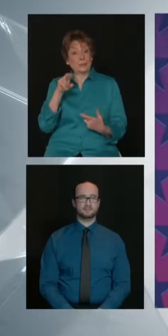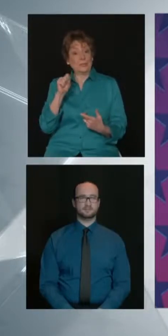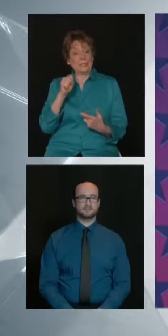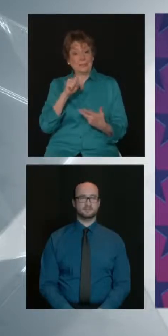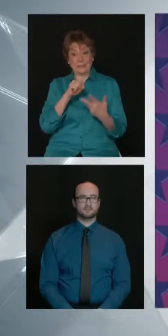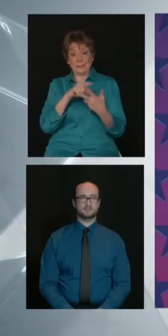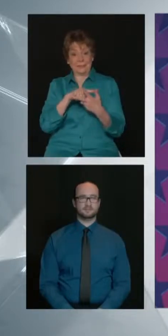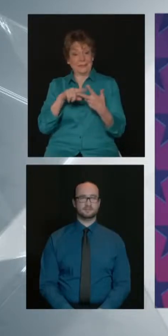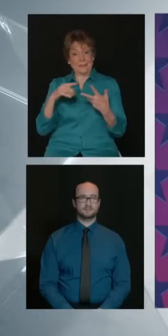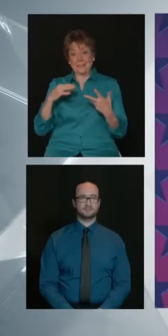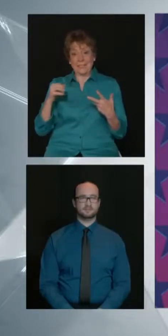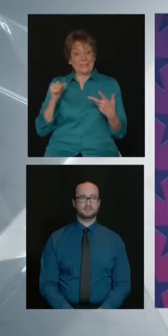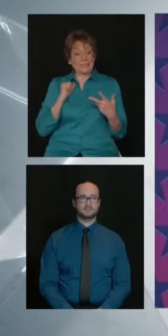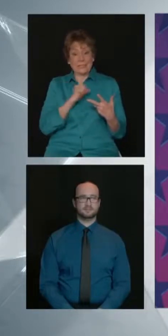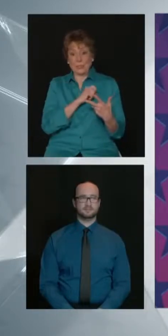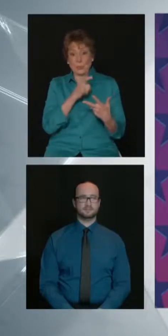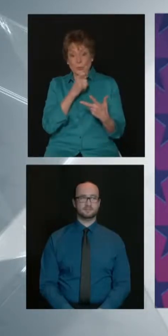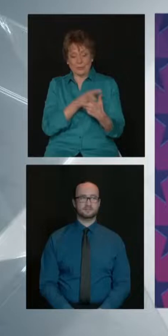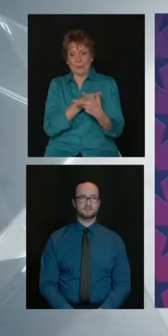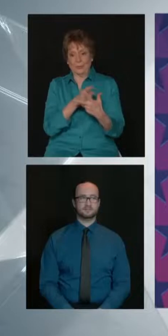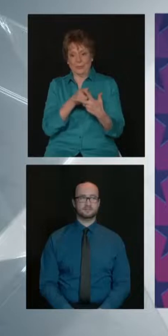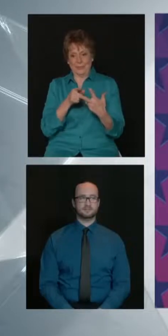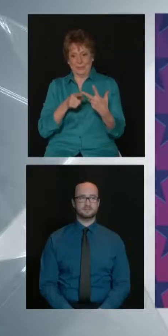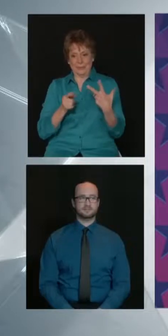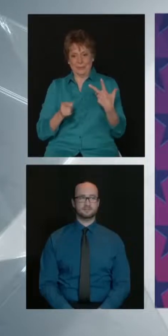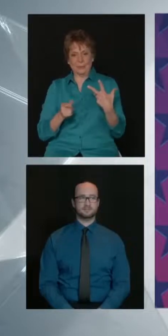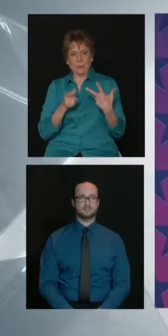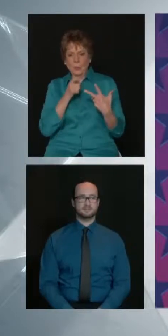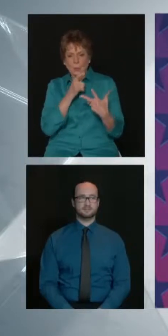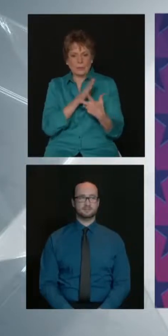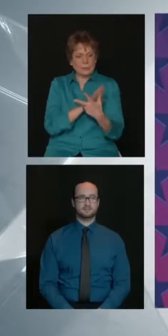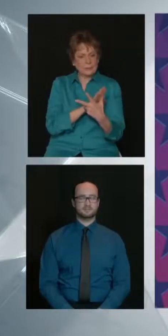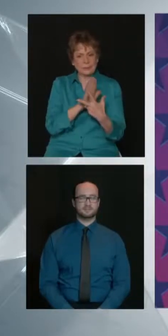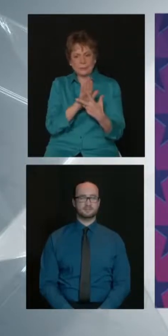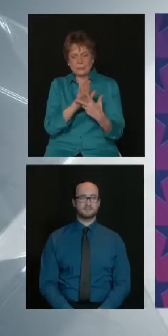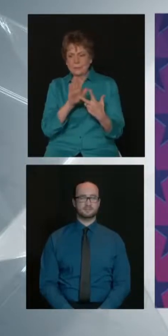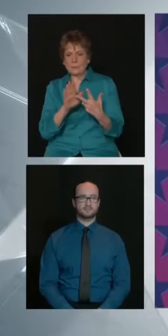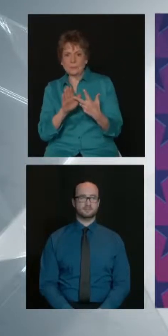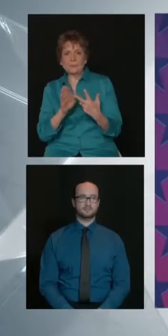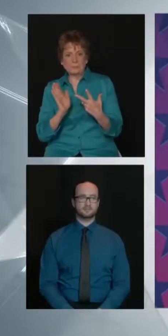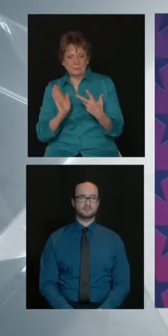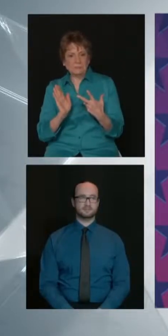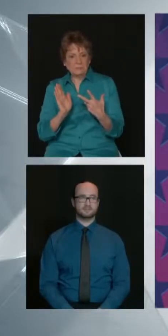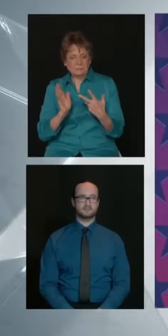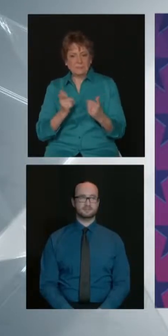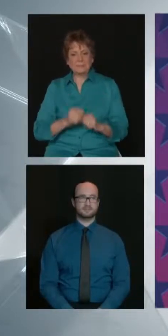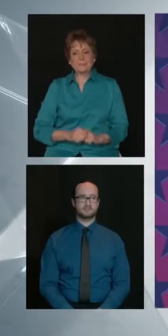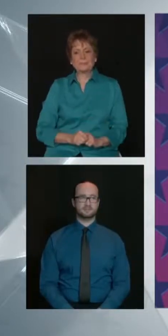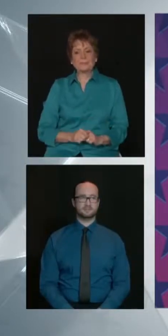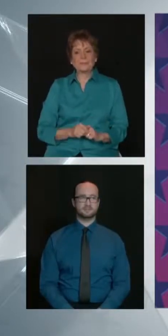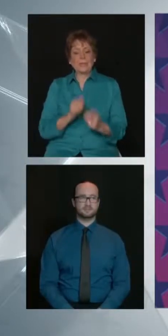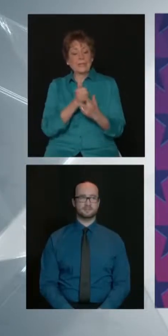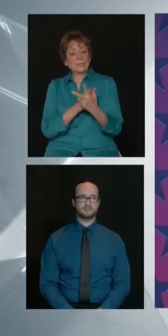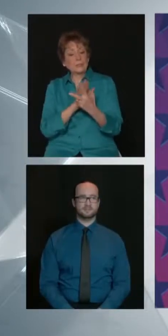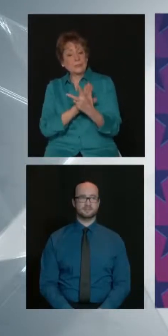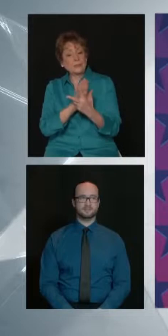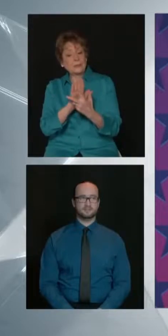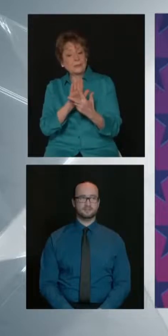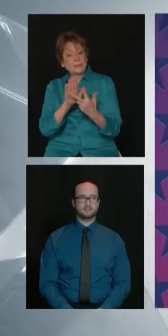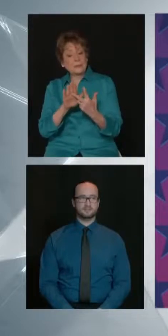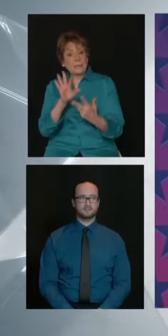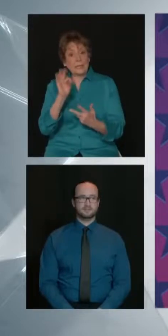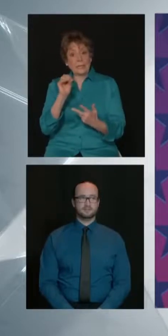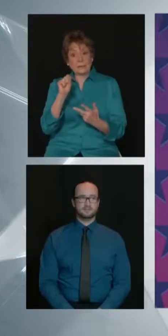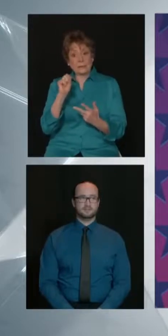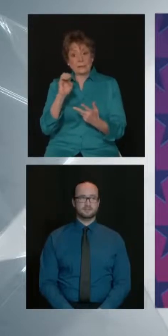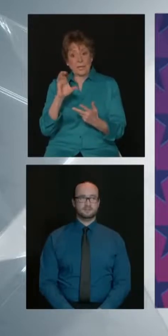control the Senate. Our debate rules tonight are that each candidate will get 90 seconds to answer a question with 45-second rebuttal